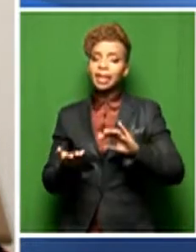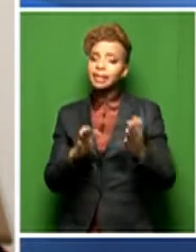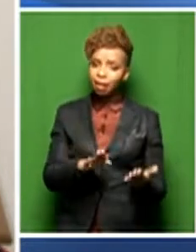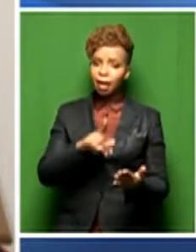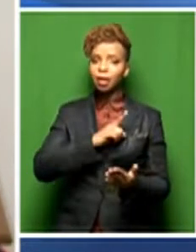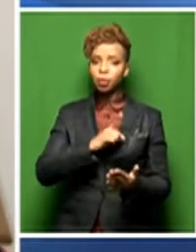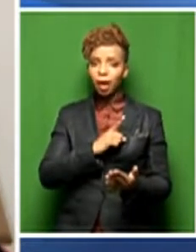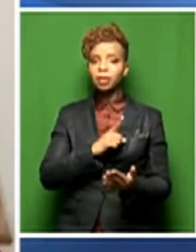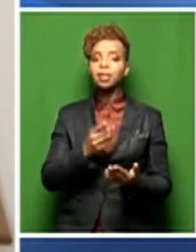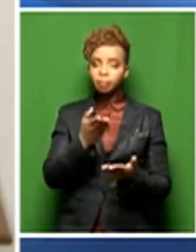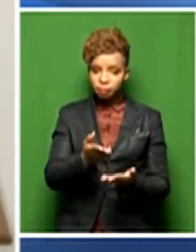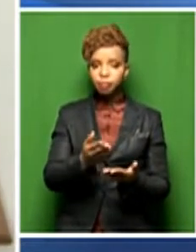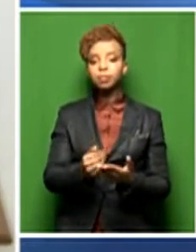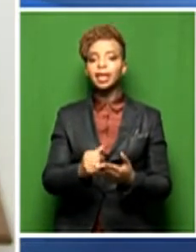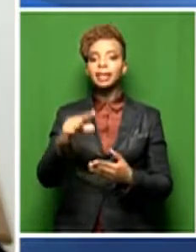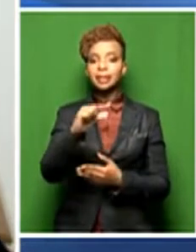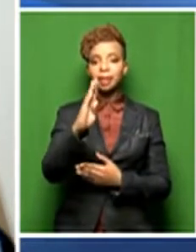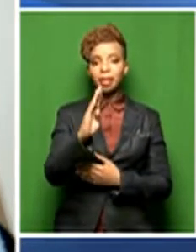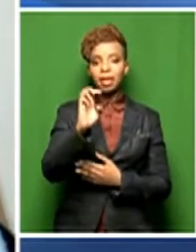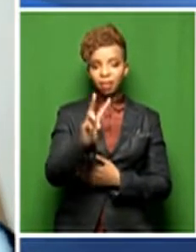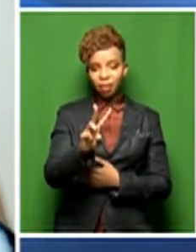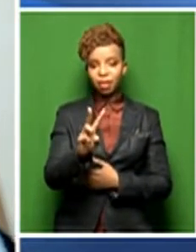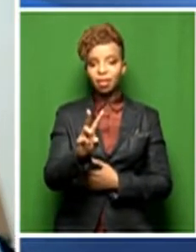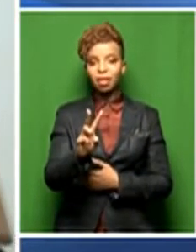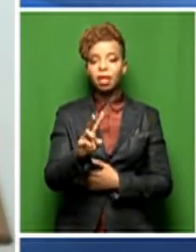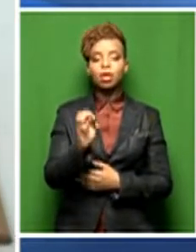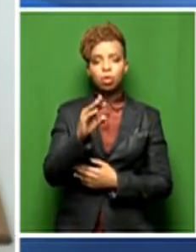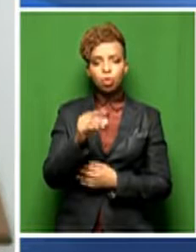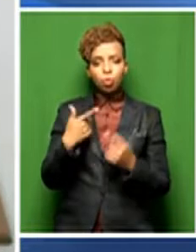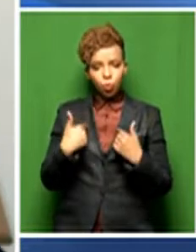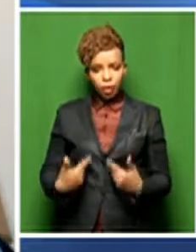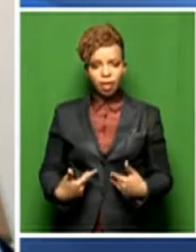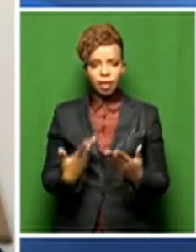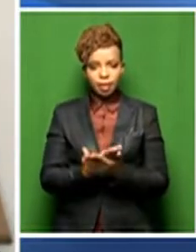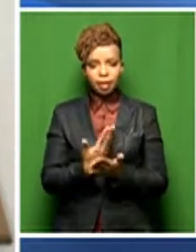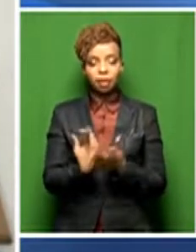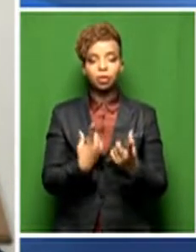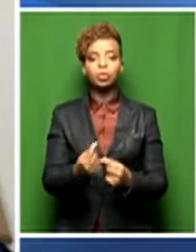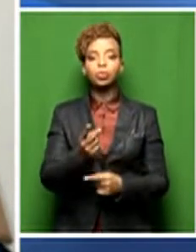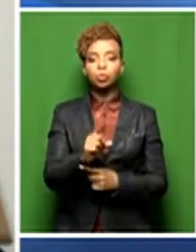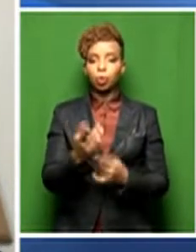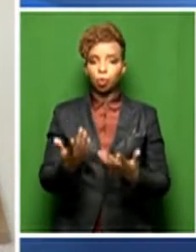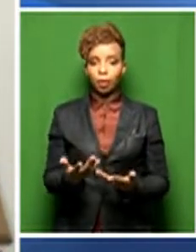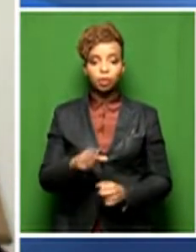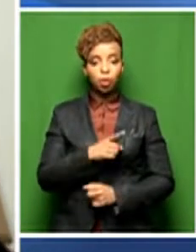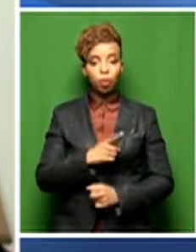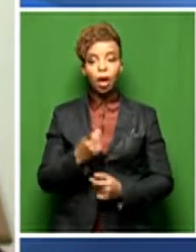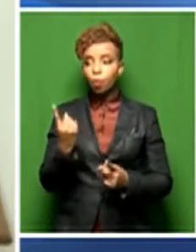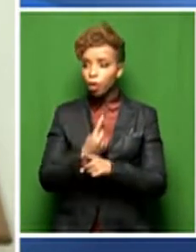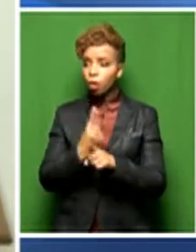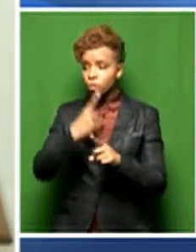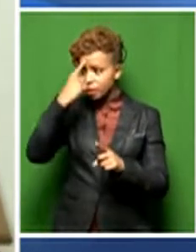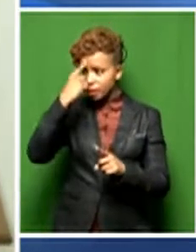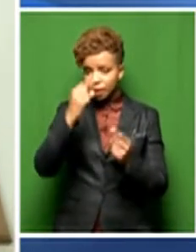of gender-based. What can we do? Because we are solutions-driven. So this is a solution that we're giving to South